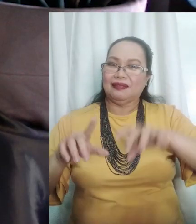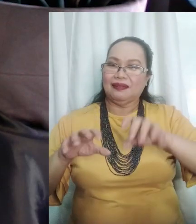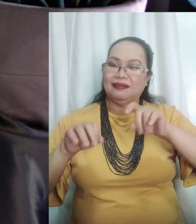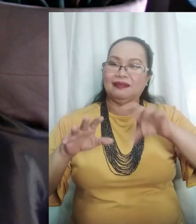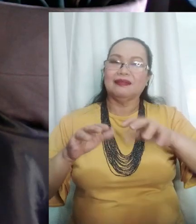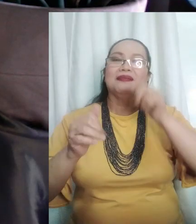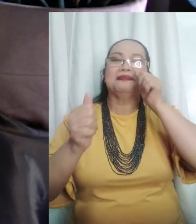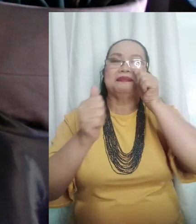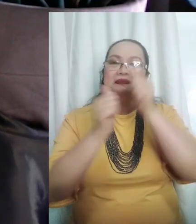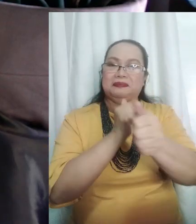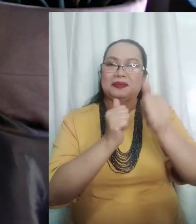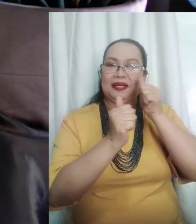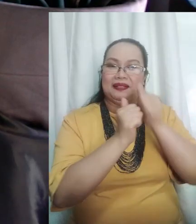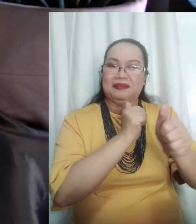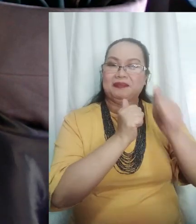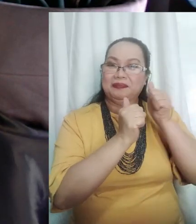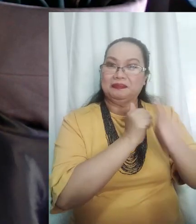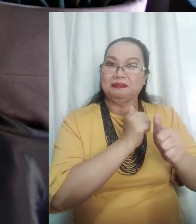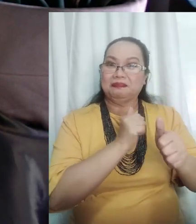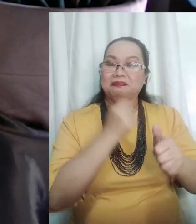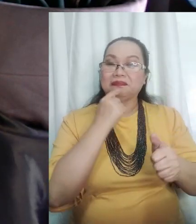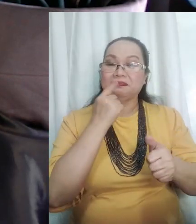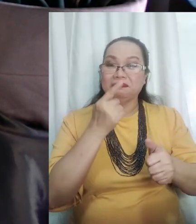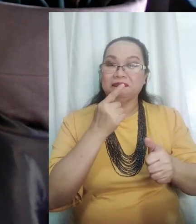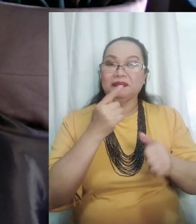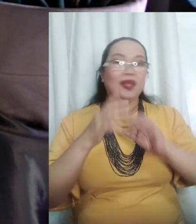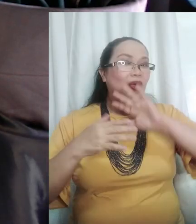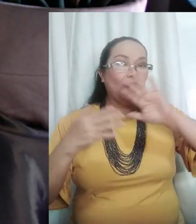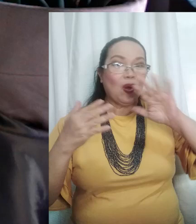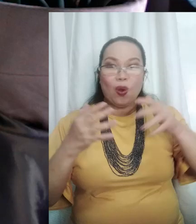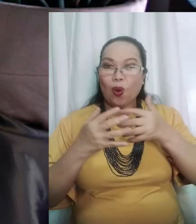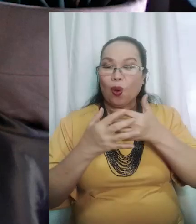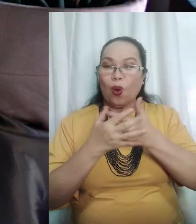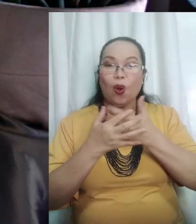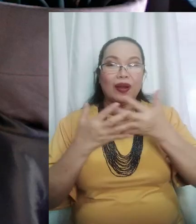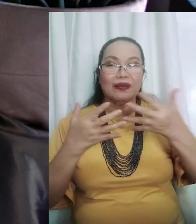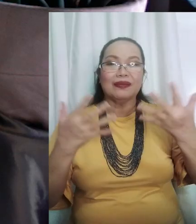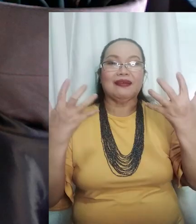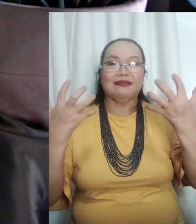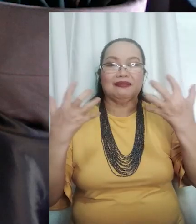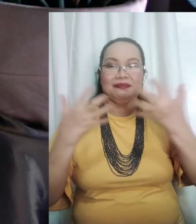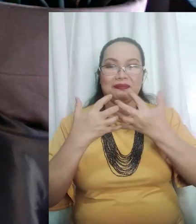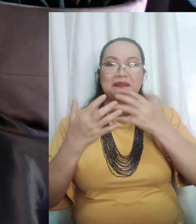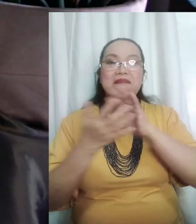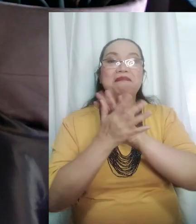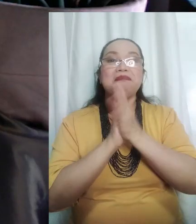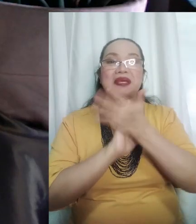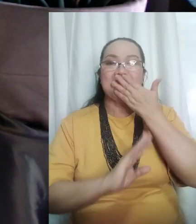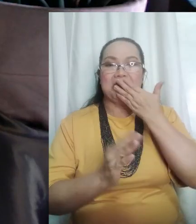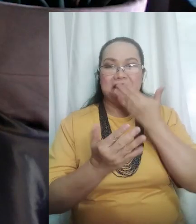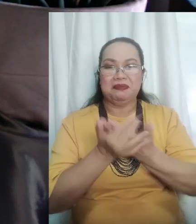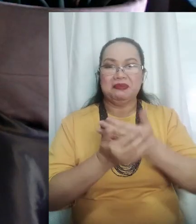tests, concluded by saying, "All things work together for good."